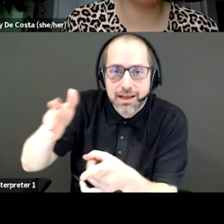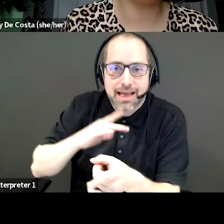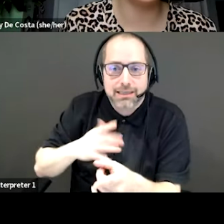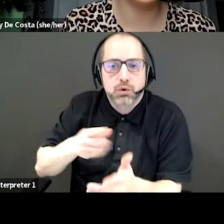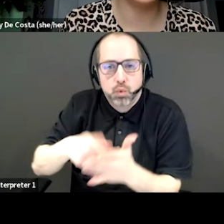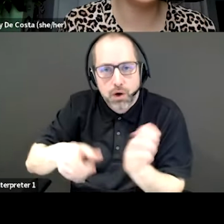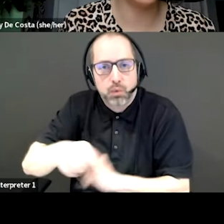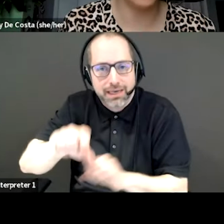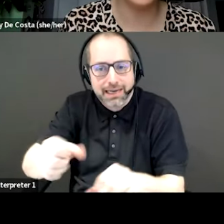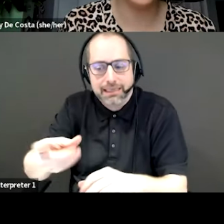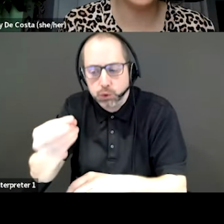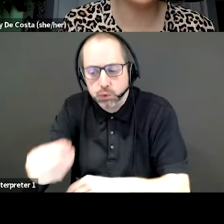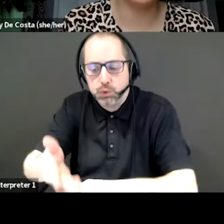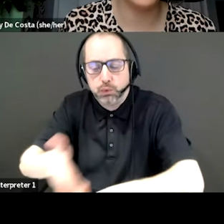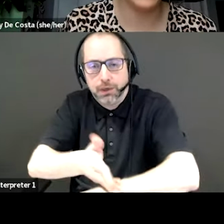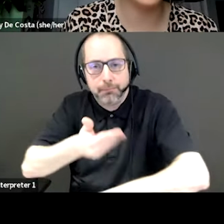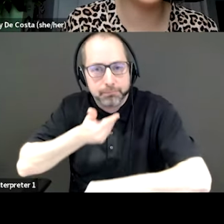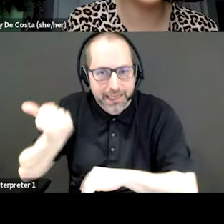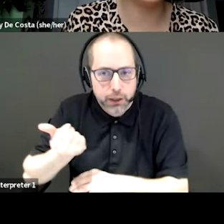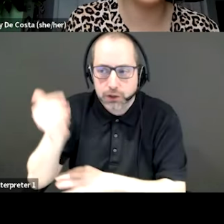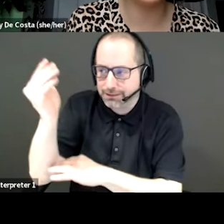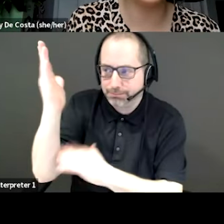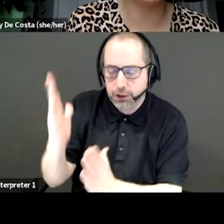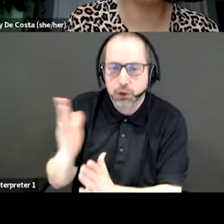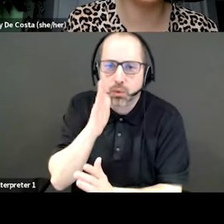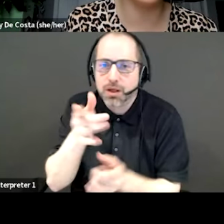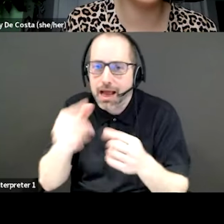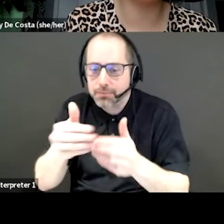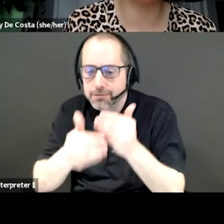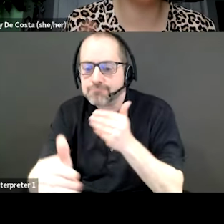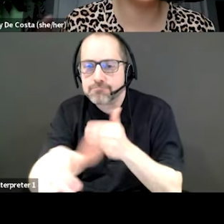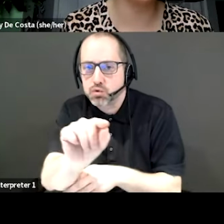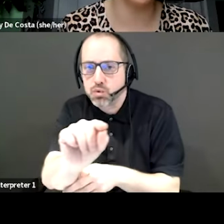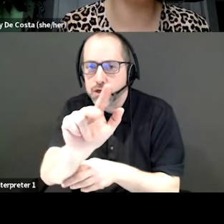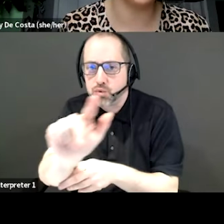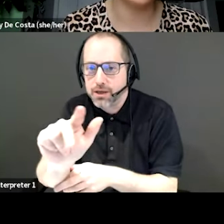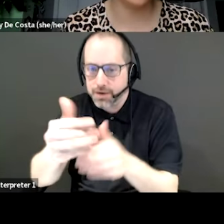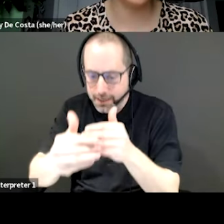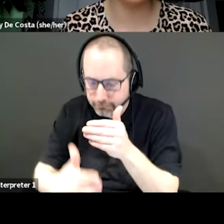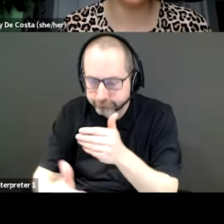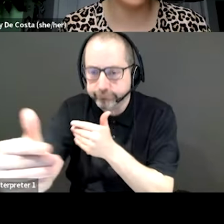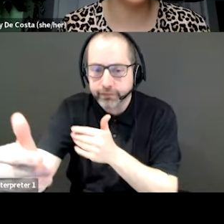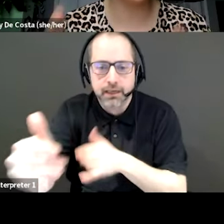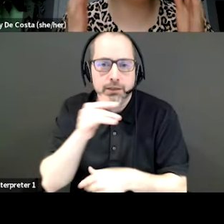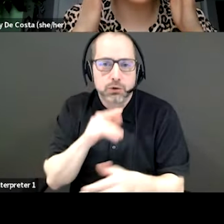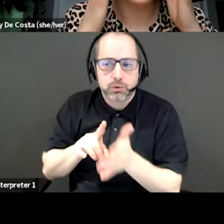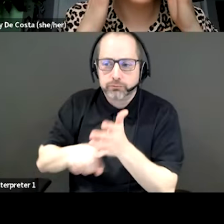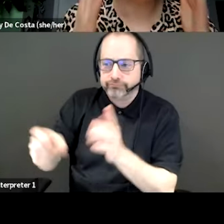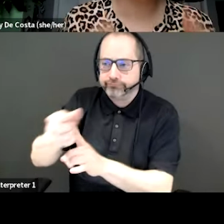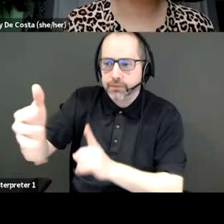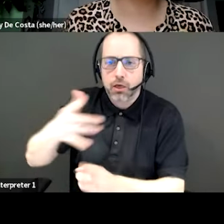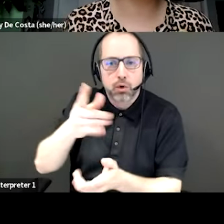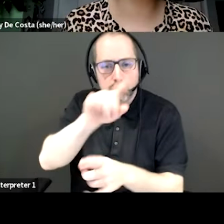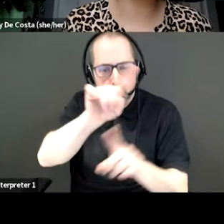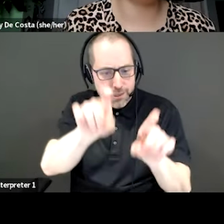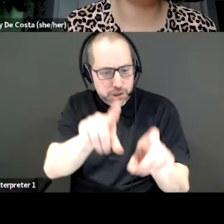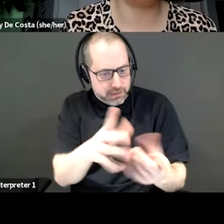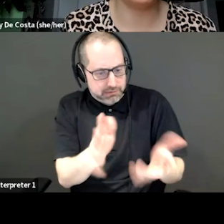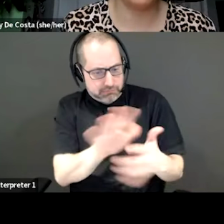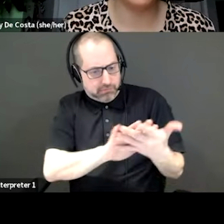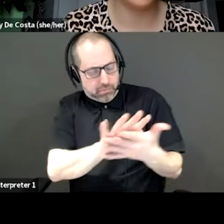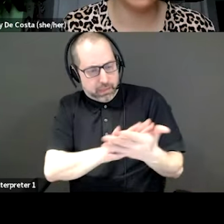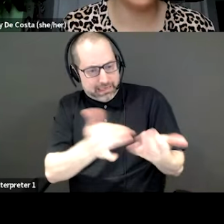is going to be happening in 2023 and is a way to explore the things that we don't know, like the unsettled questions, but where there isn't